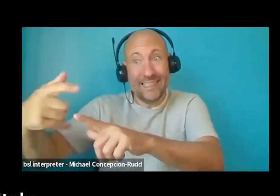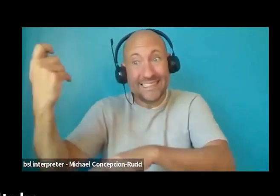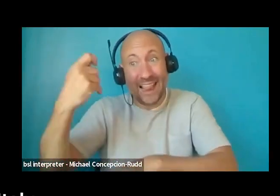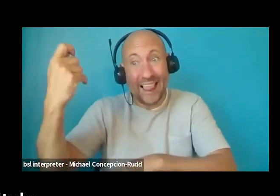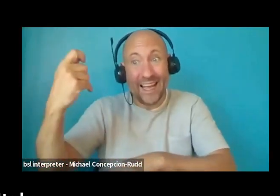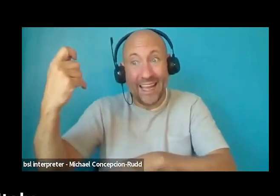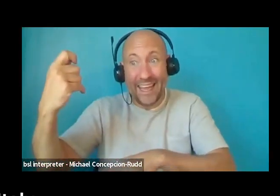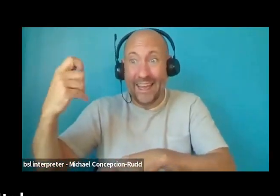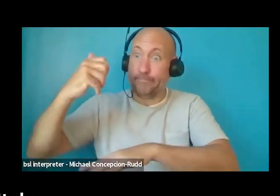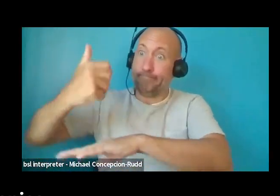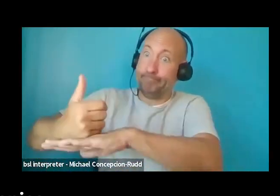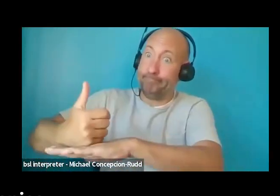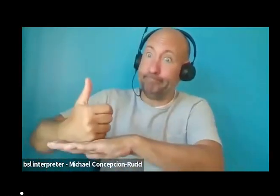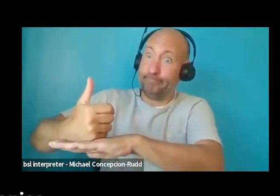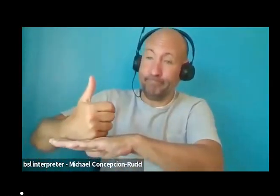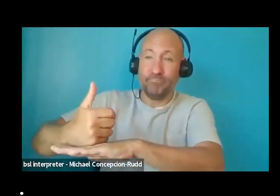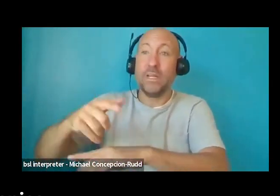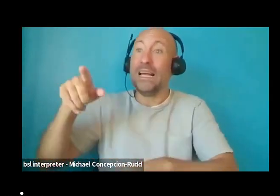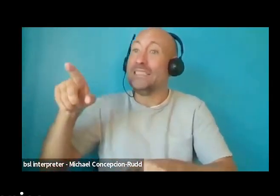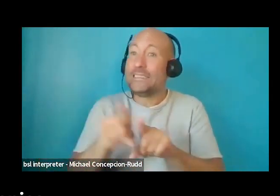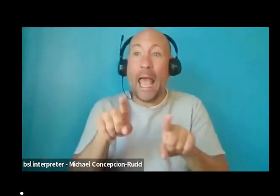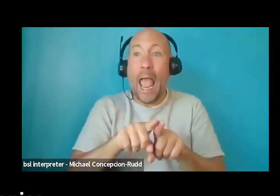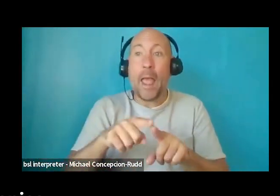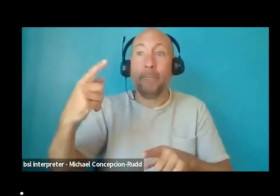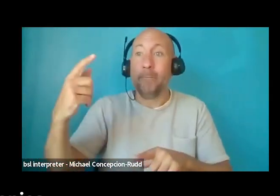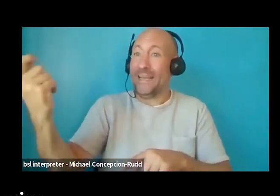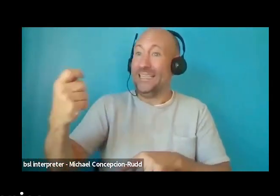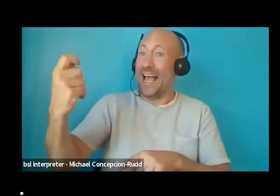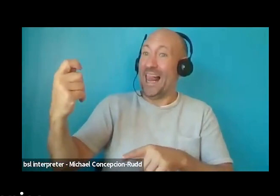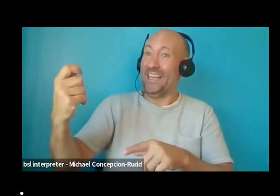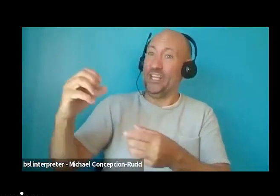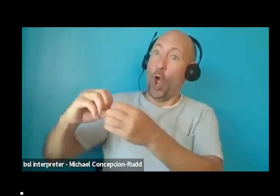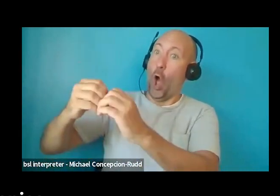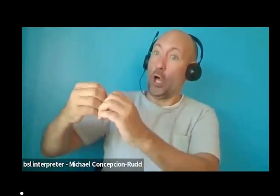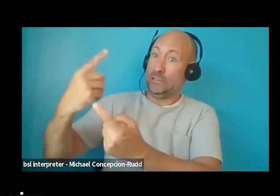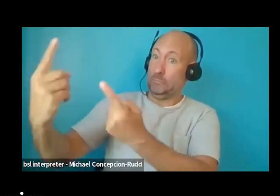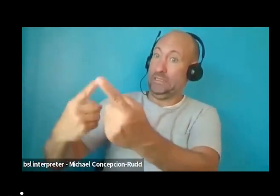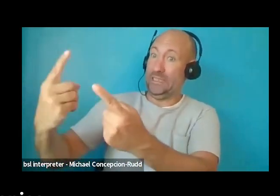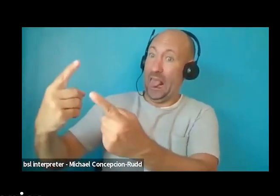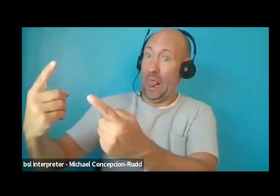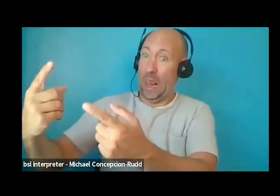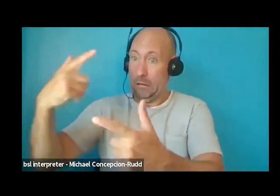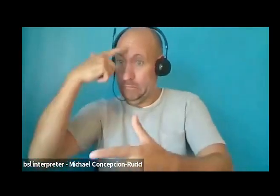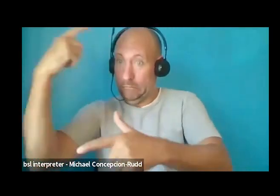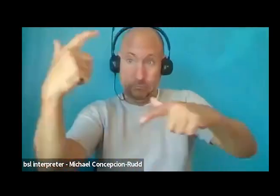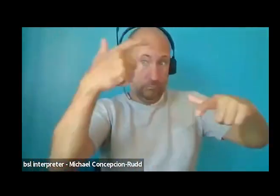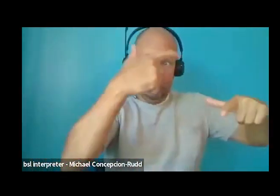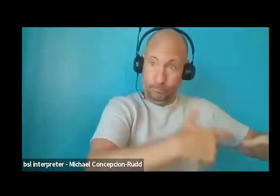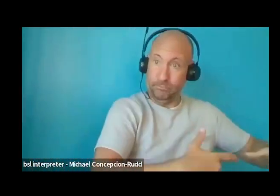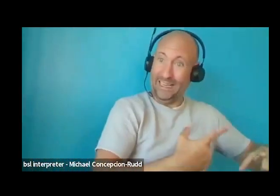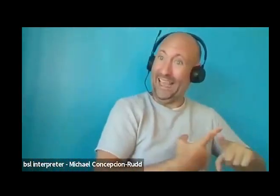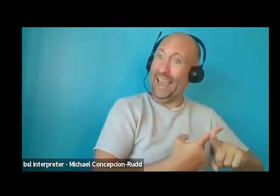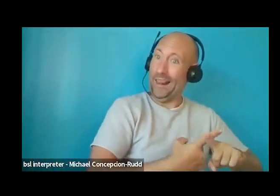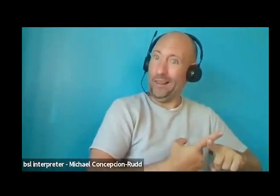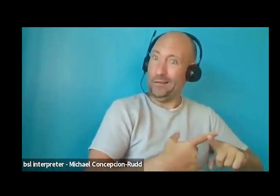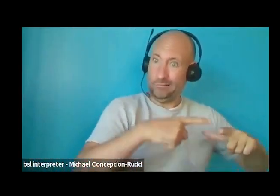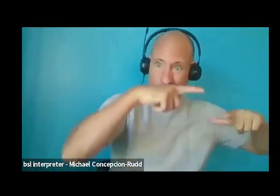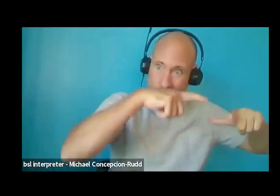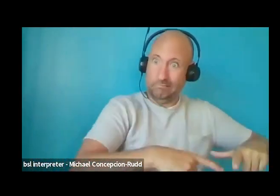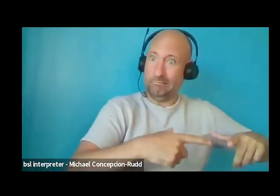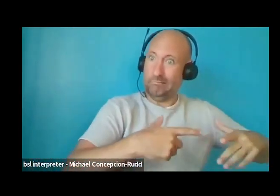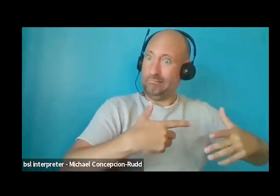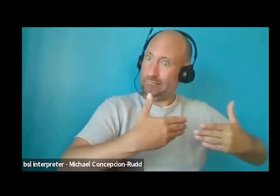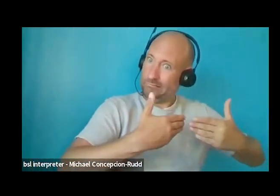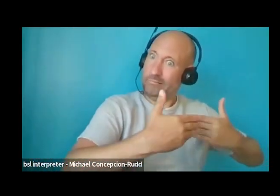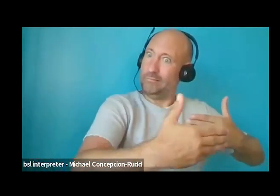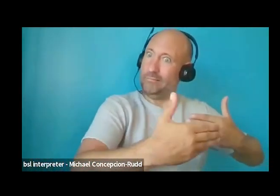conduct the activity, and Italian-based artists and companies going over to England